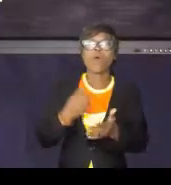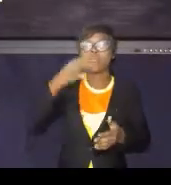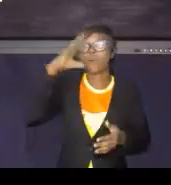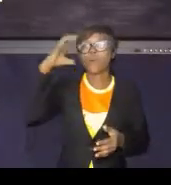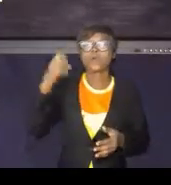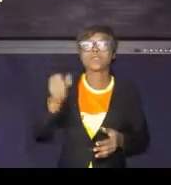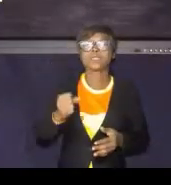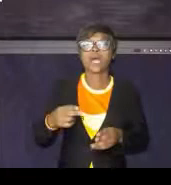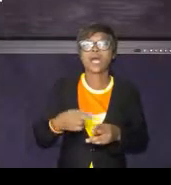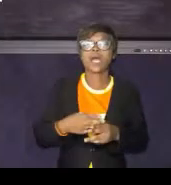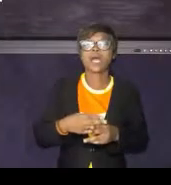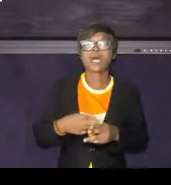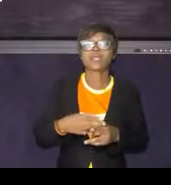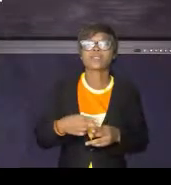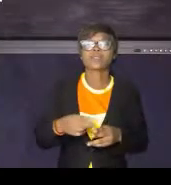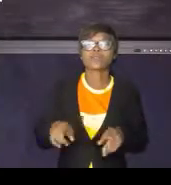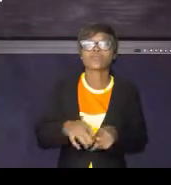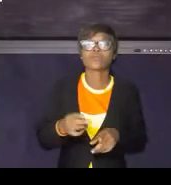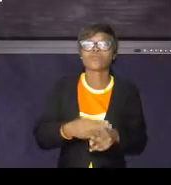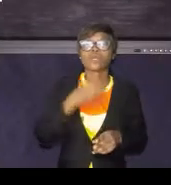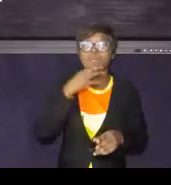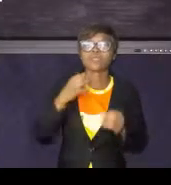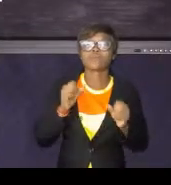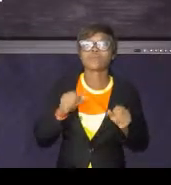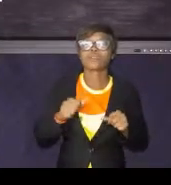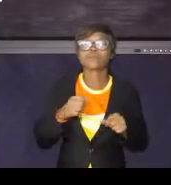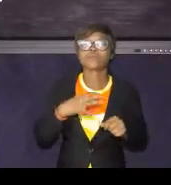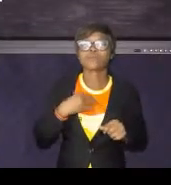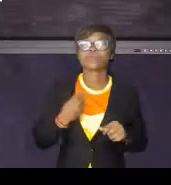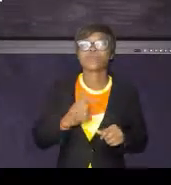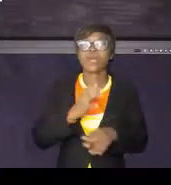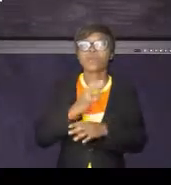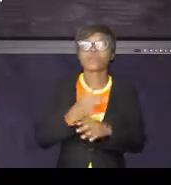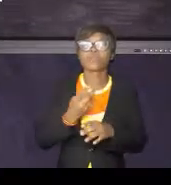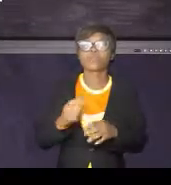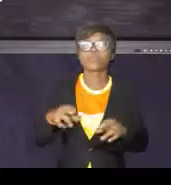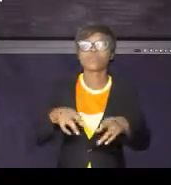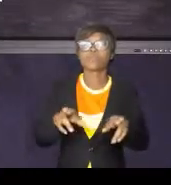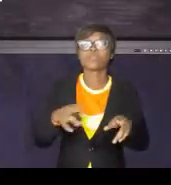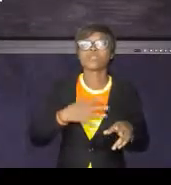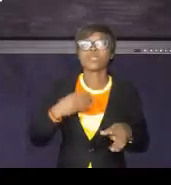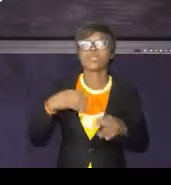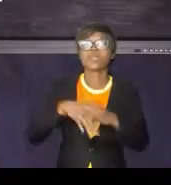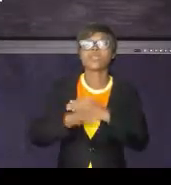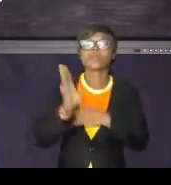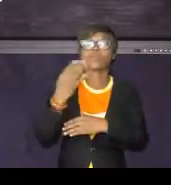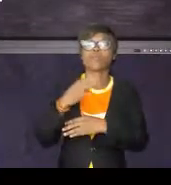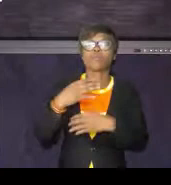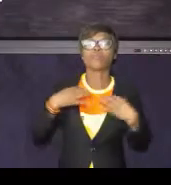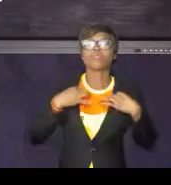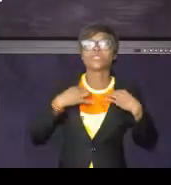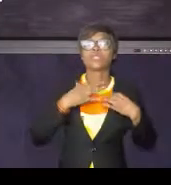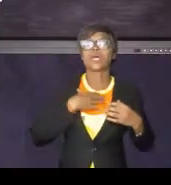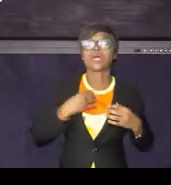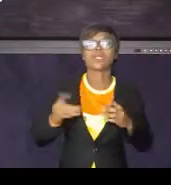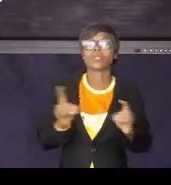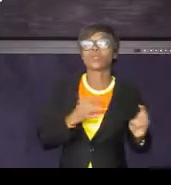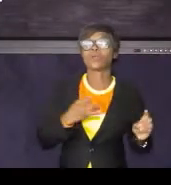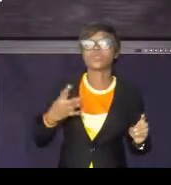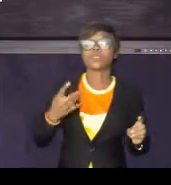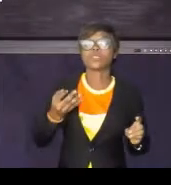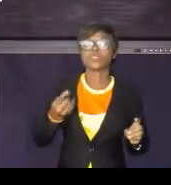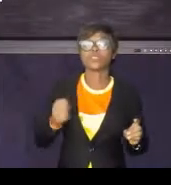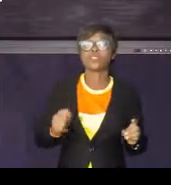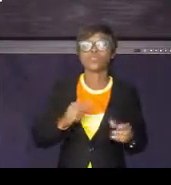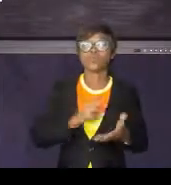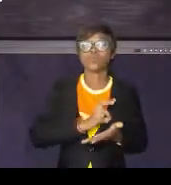as possible, across the road, in blue shirts, and during the week. I know